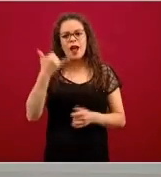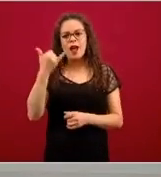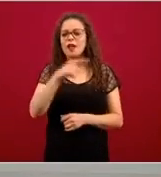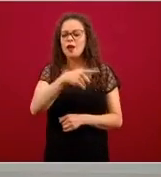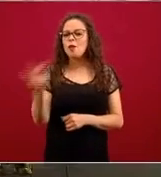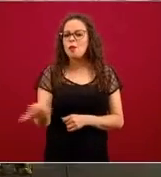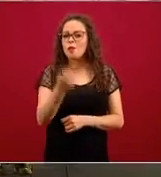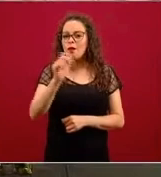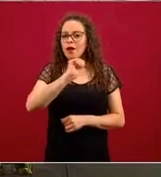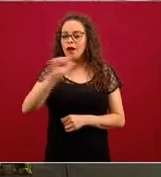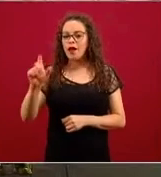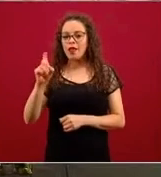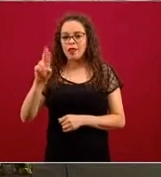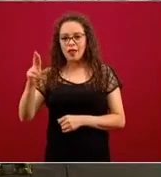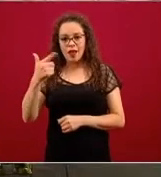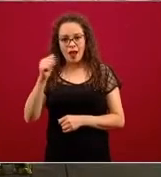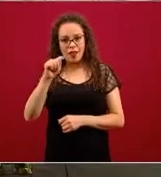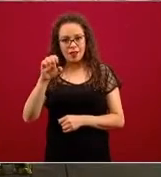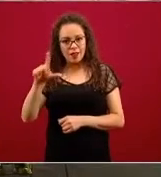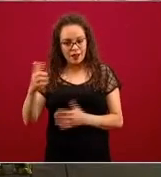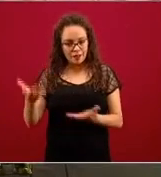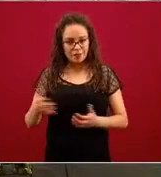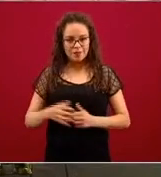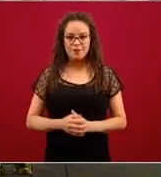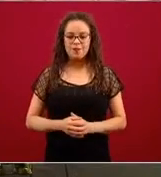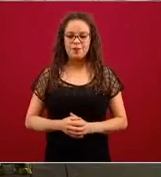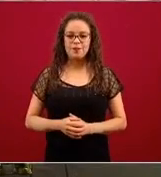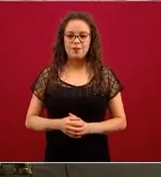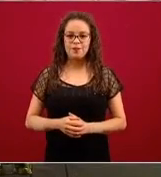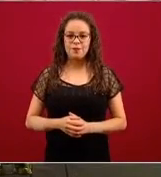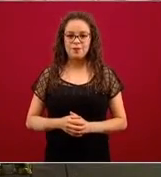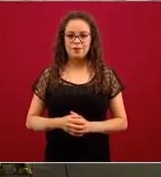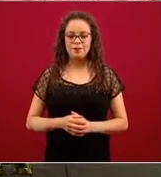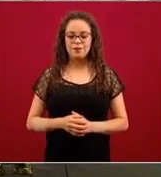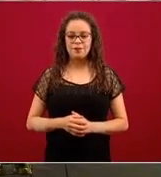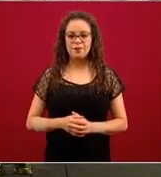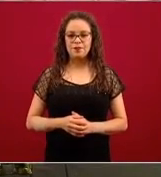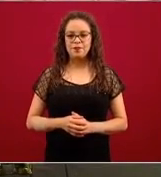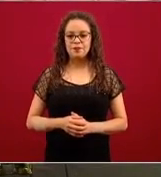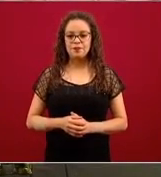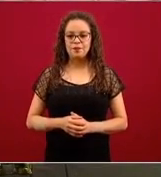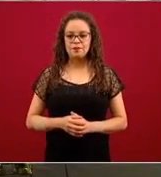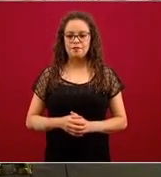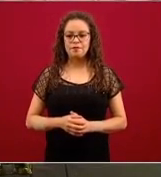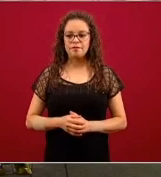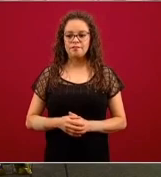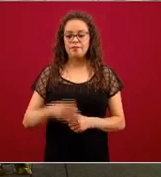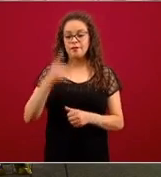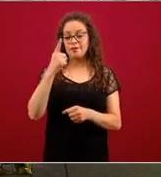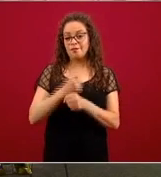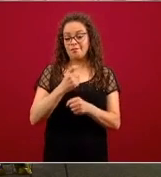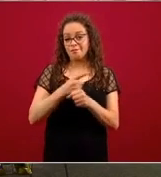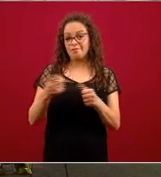so you can be better at communicating with the public. But for that specific date, that specific hour